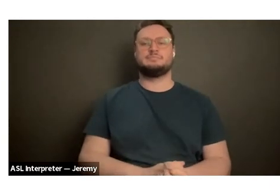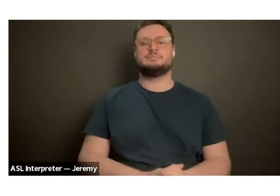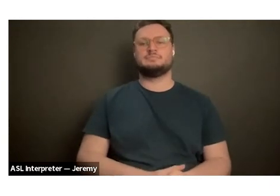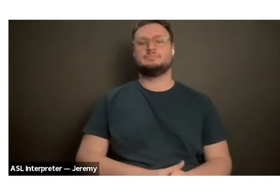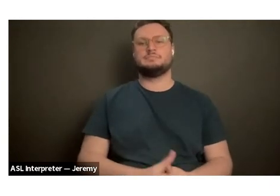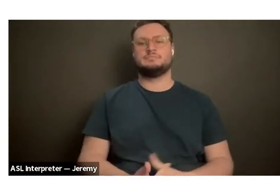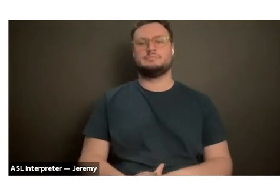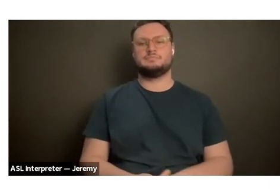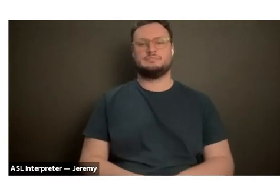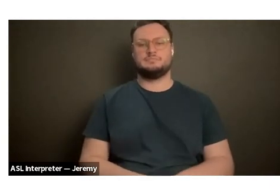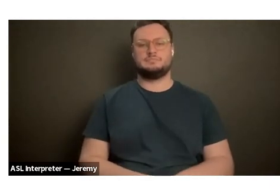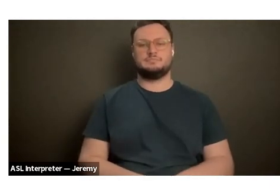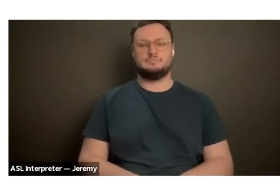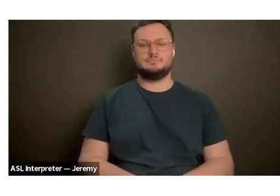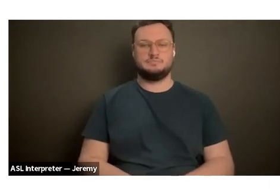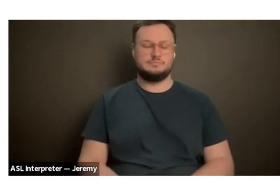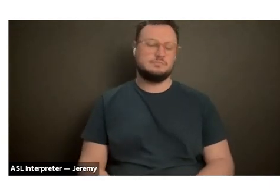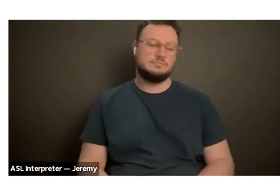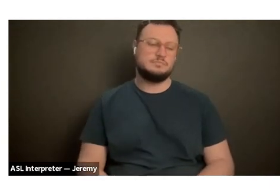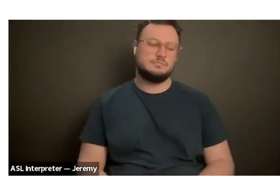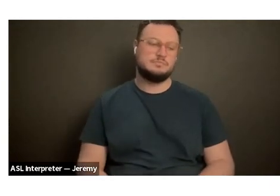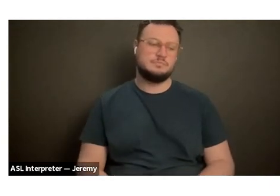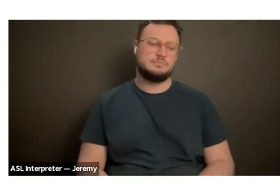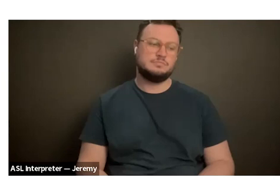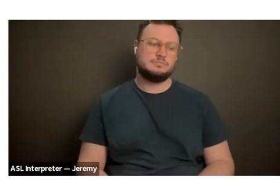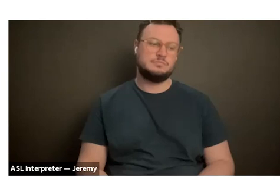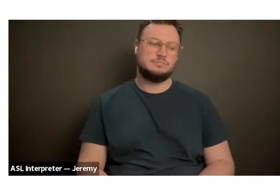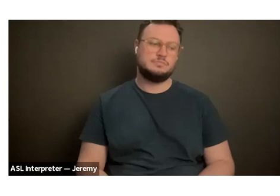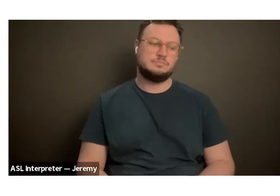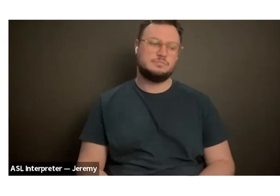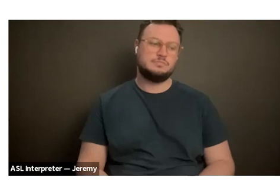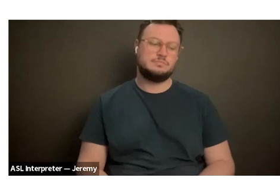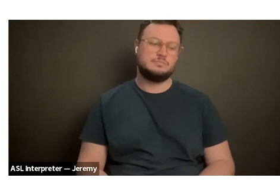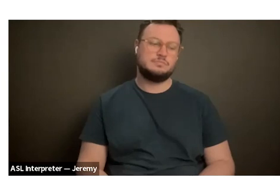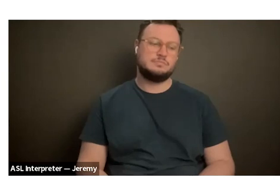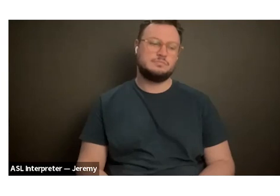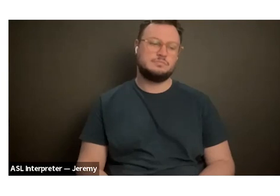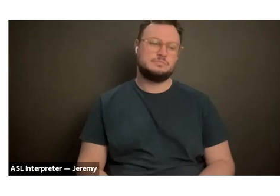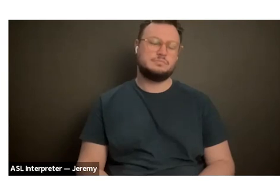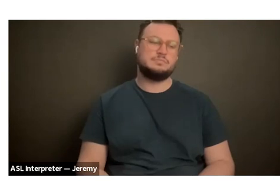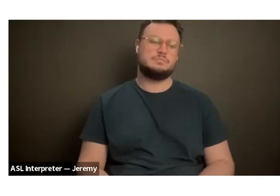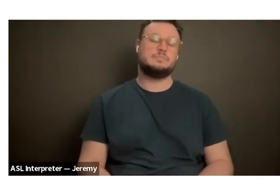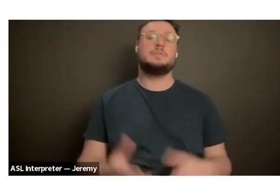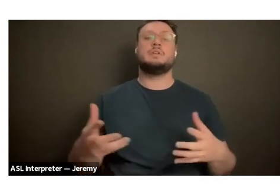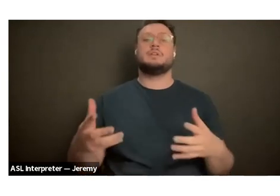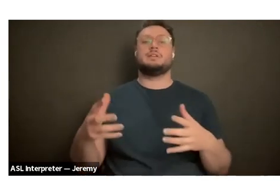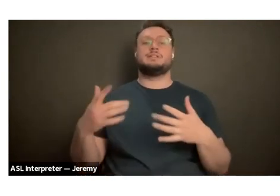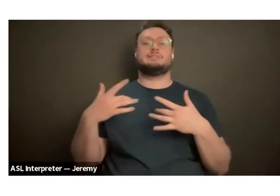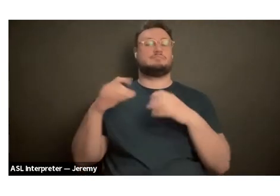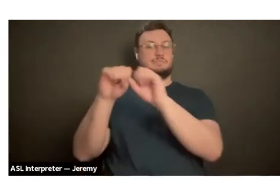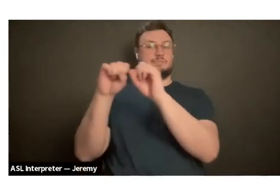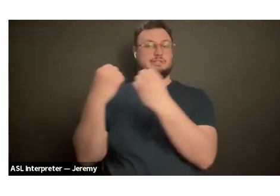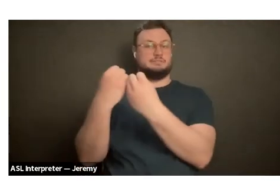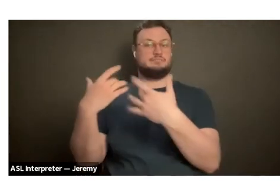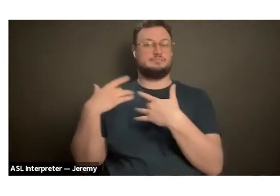the different things, that the discrimination that we face, which is, society on the whole often doesn't even